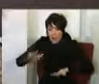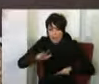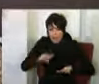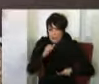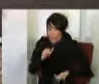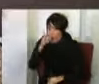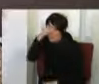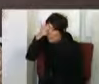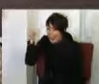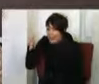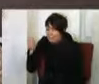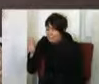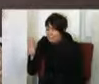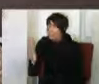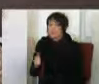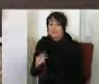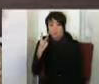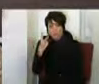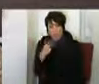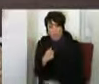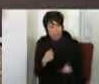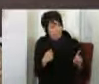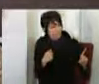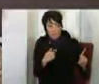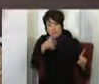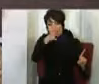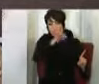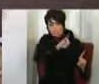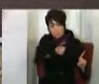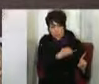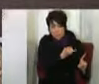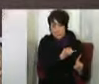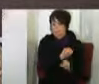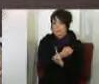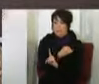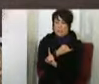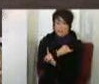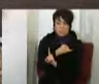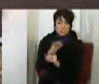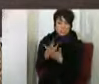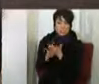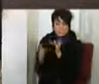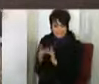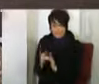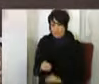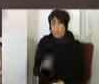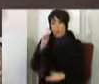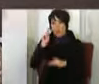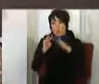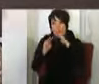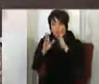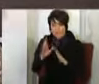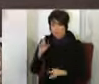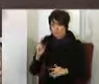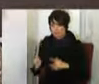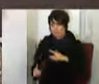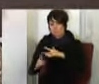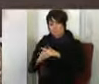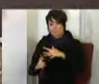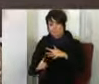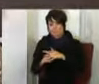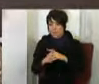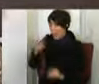it in Joseph. We see it in Jesus. We see it in prophets that have come after, and we see it in Nelson